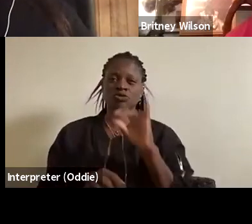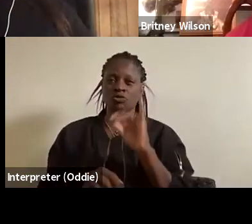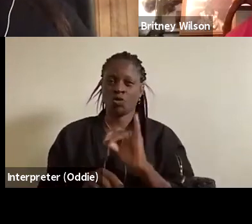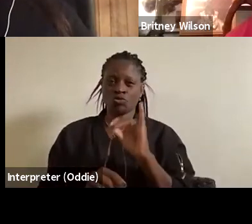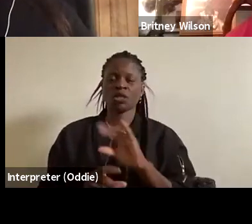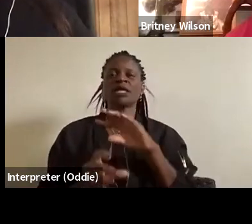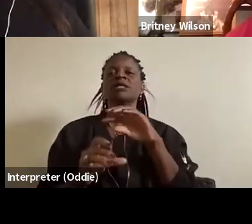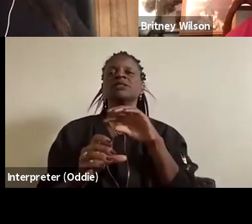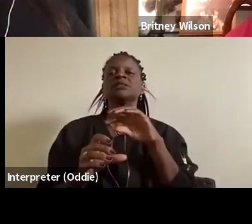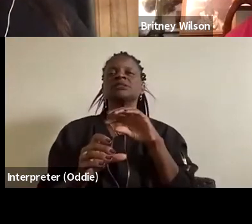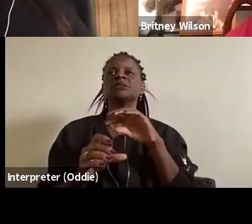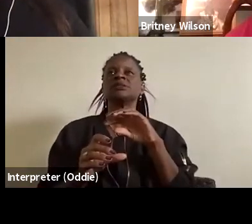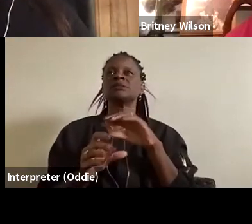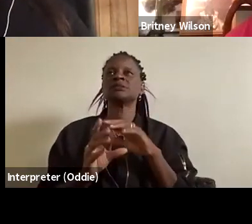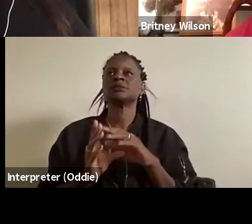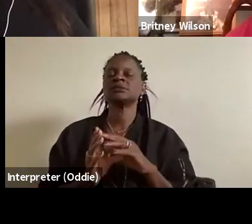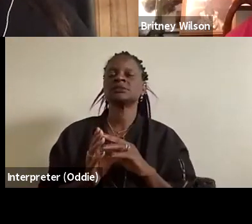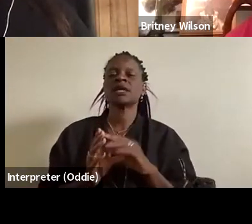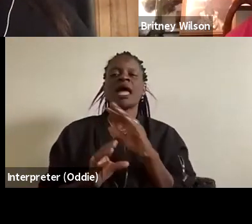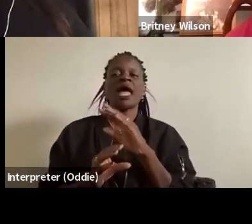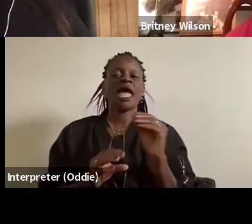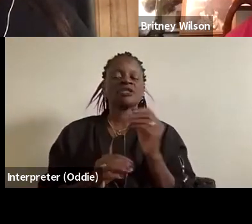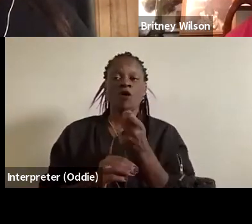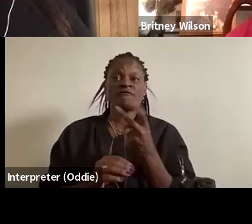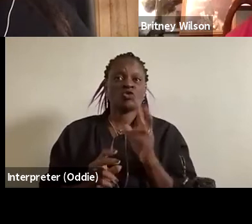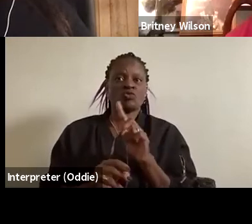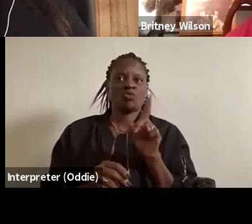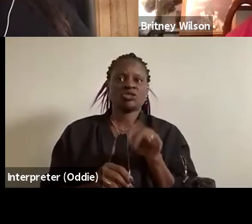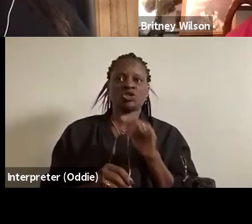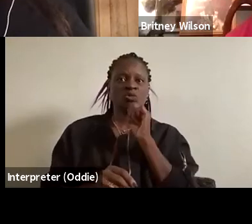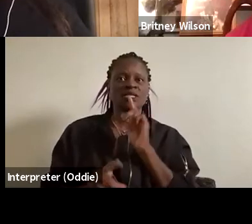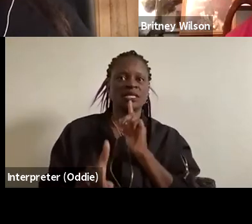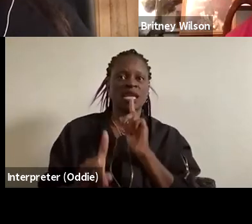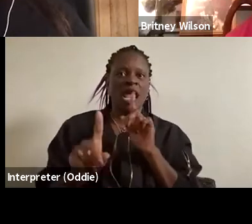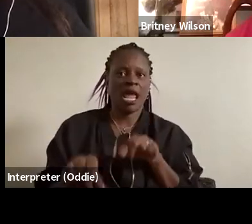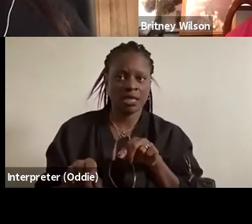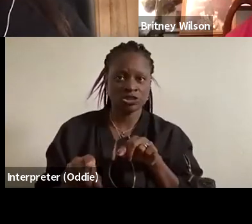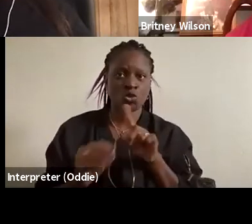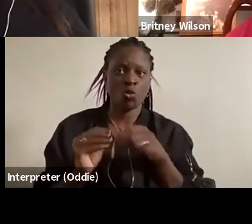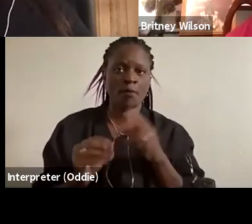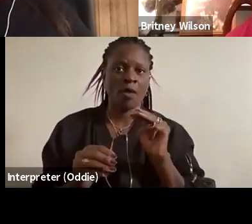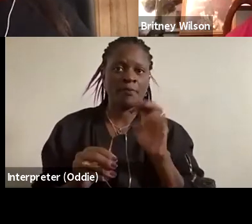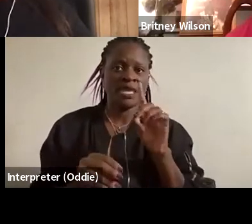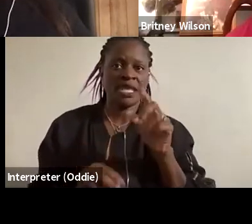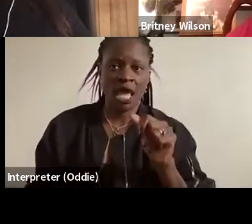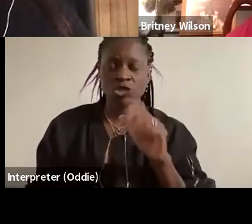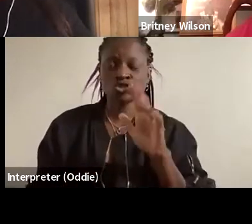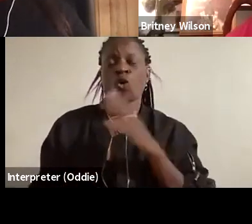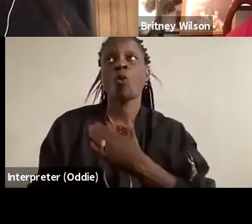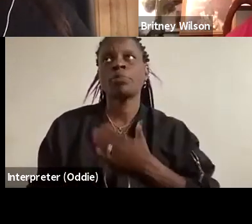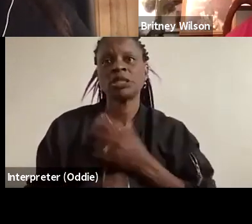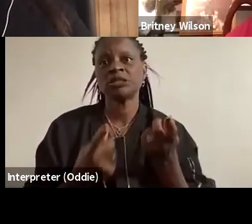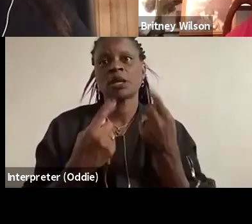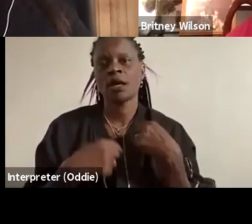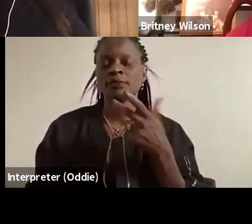Disability Justice Award. So a number of the questions we didn't get to were about media representation. And so I just encourage you to come on out for that, and we'll